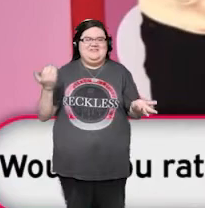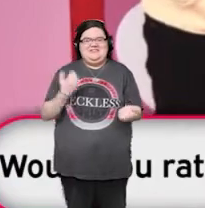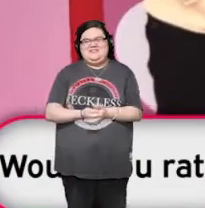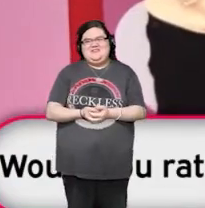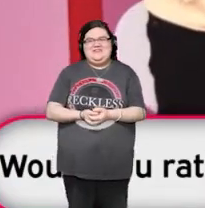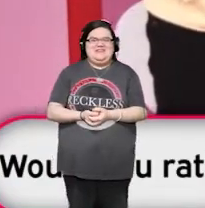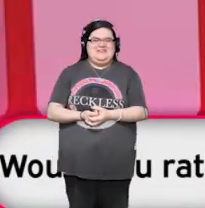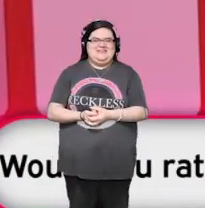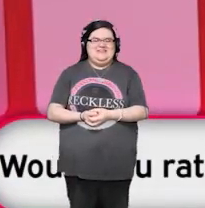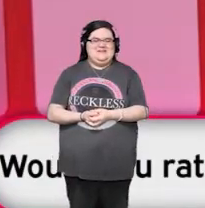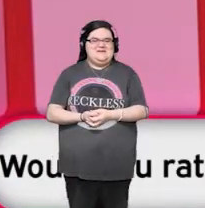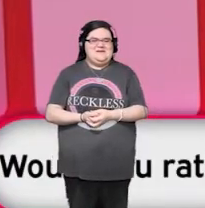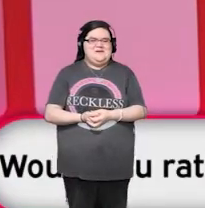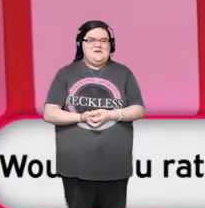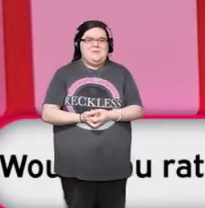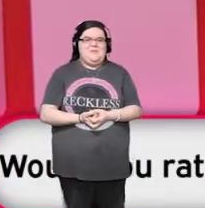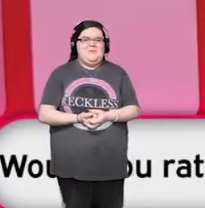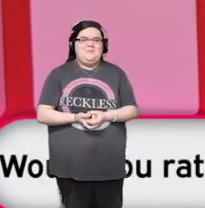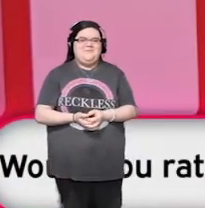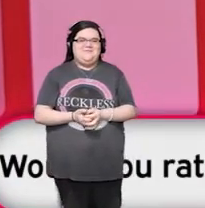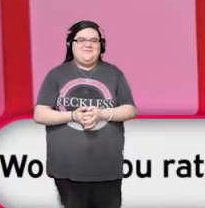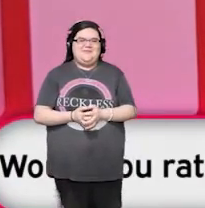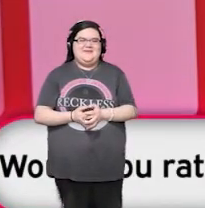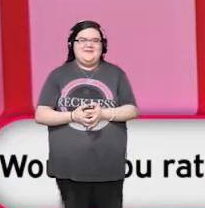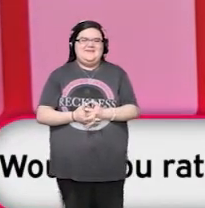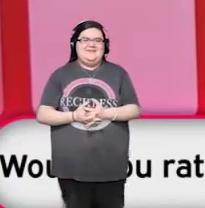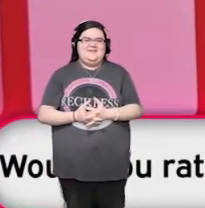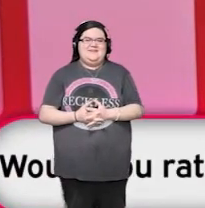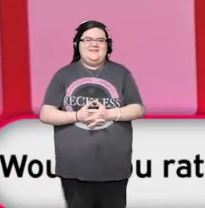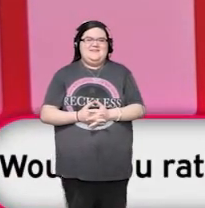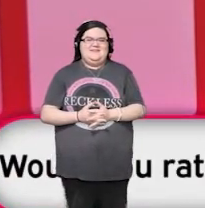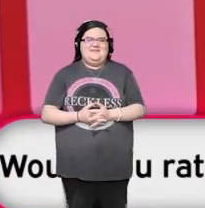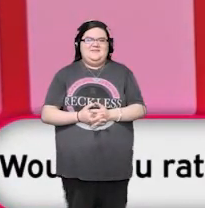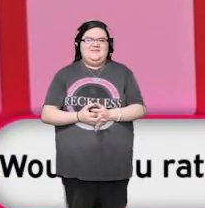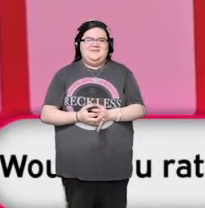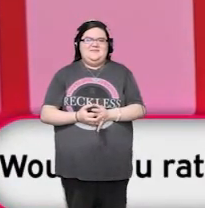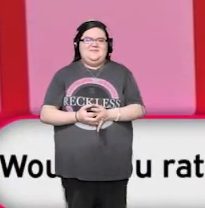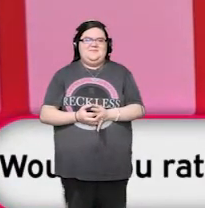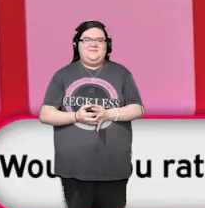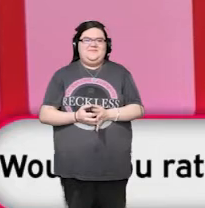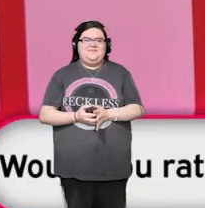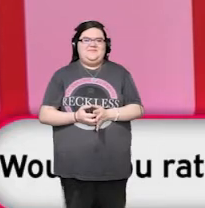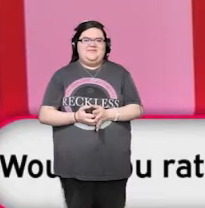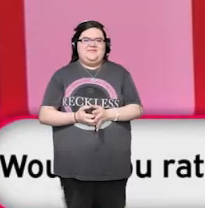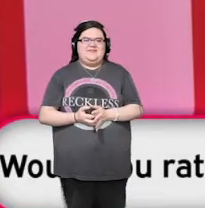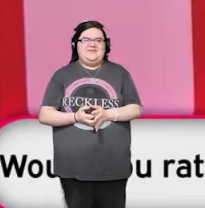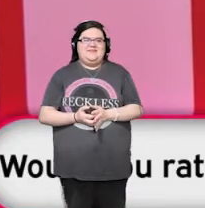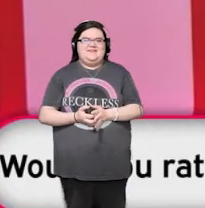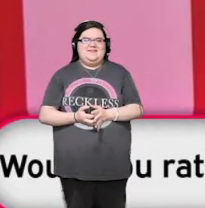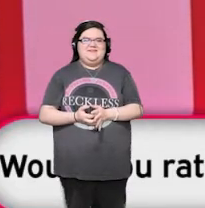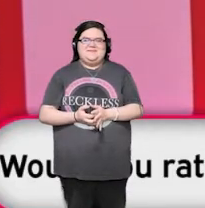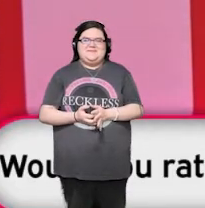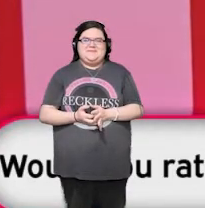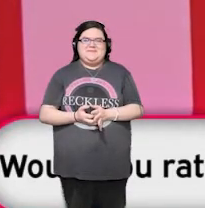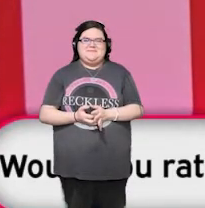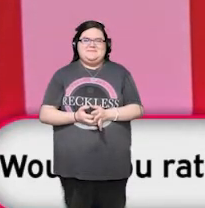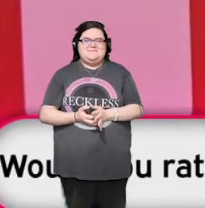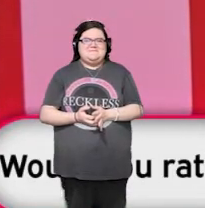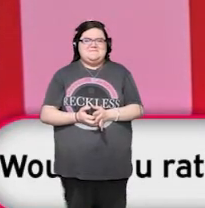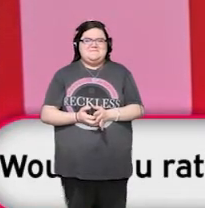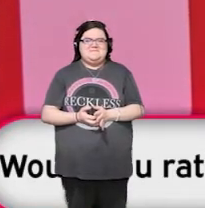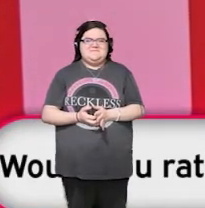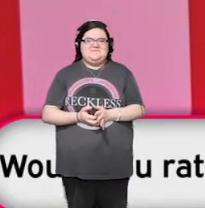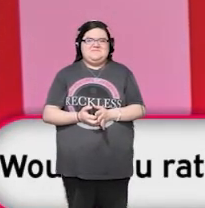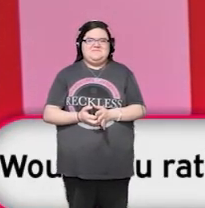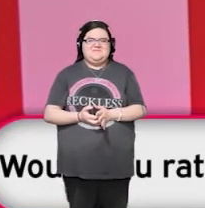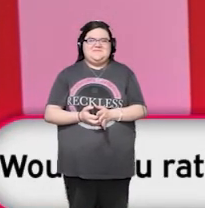is. Of course. I would never stop coming. Fuck it. Wait, what? Oh, no, I'd be falling. Let me just come. No, bro, because you're coming forever. No, all the time.